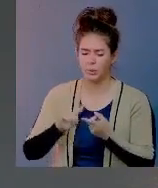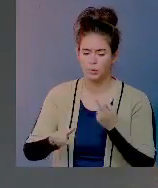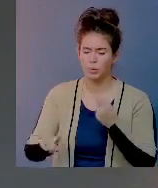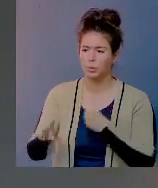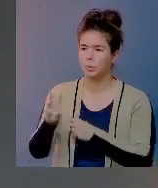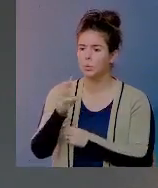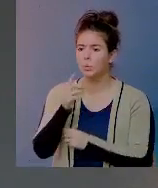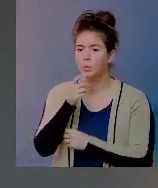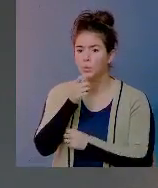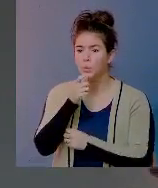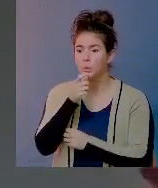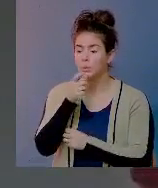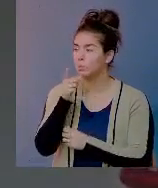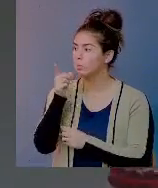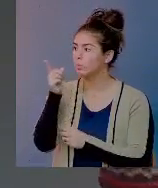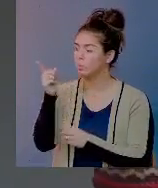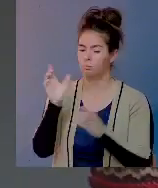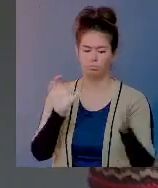my equal?